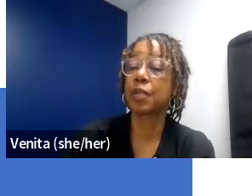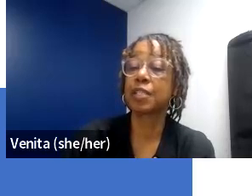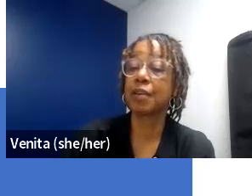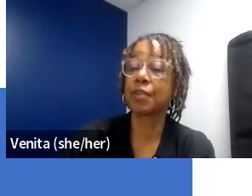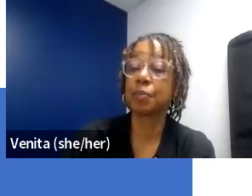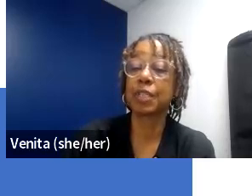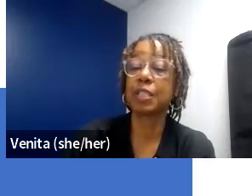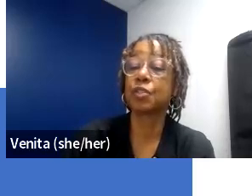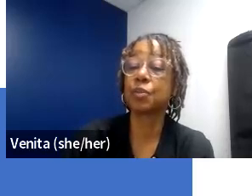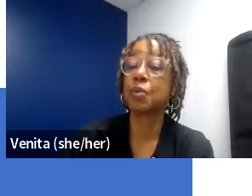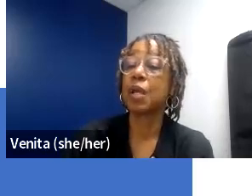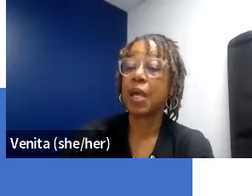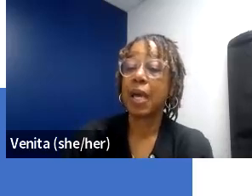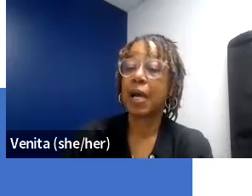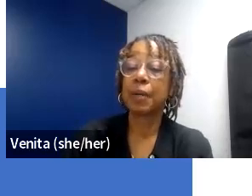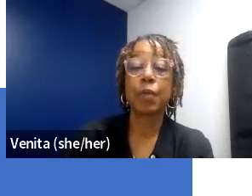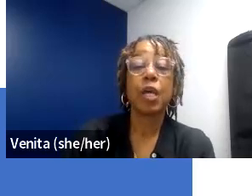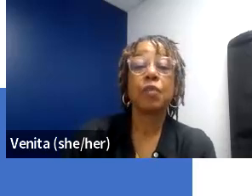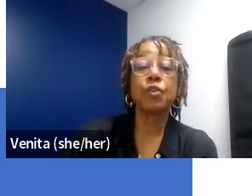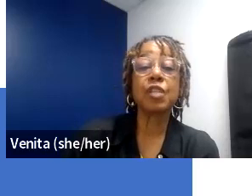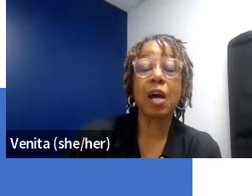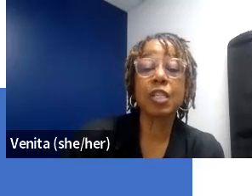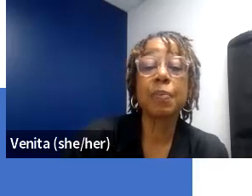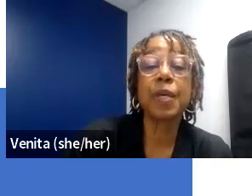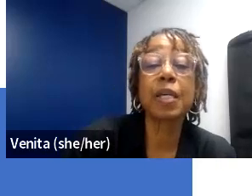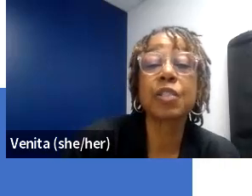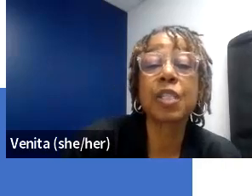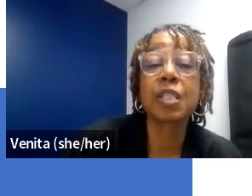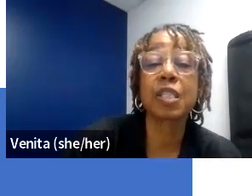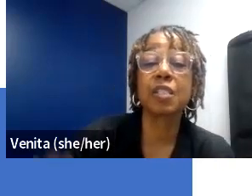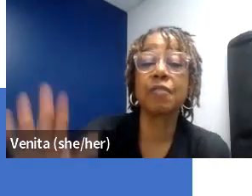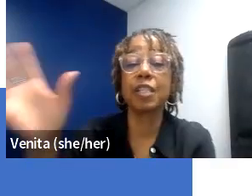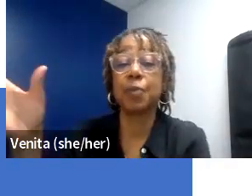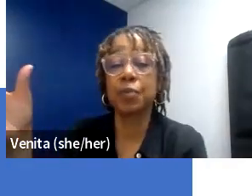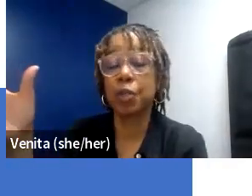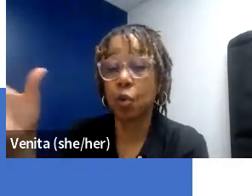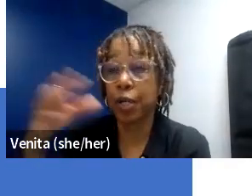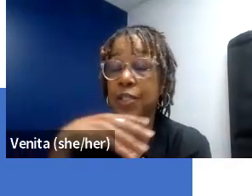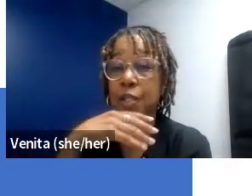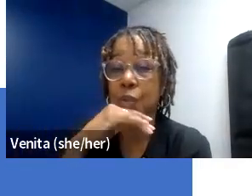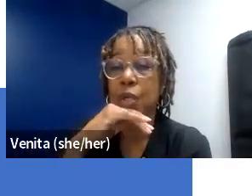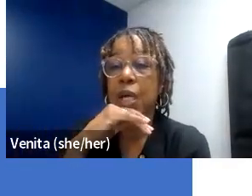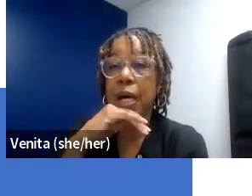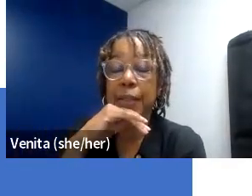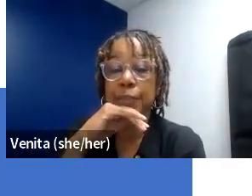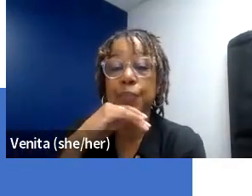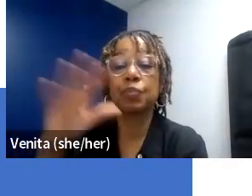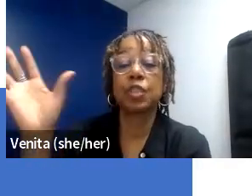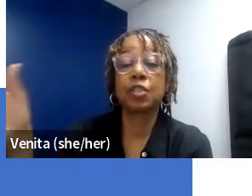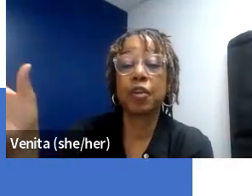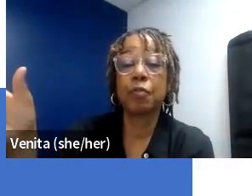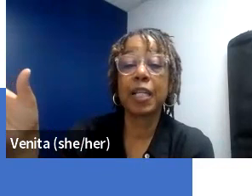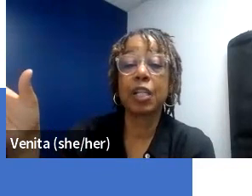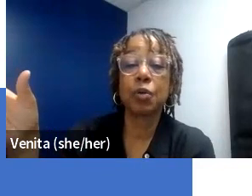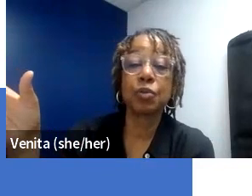you're living with HIV, please do. First, housekeeping, just this event is being recorded, so